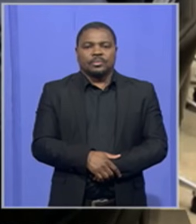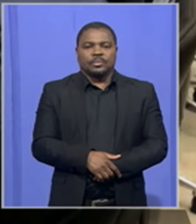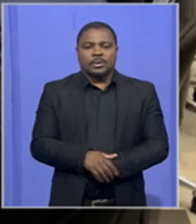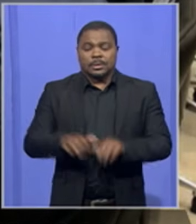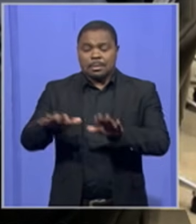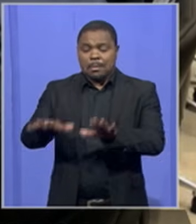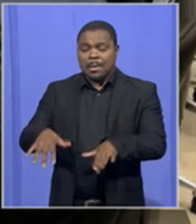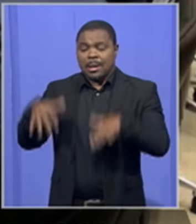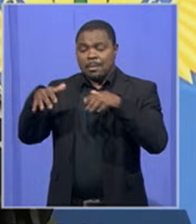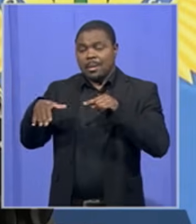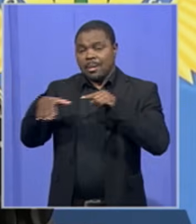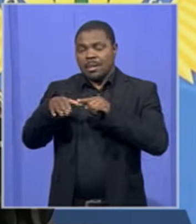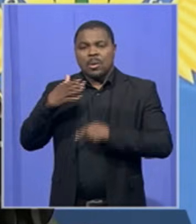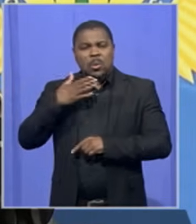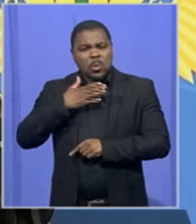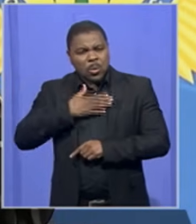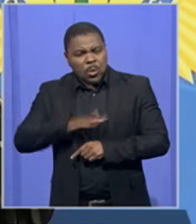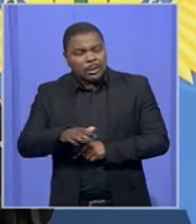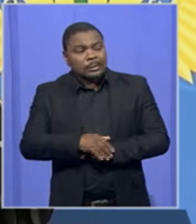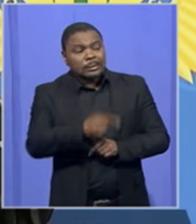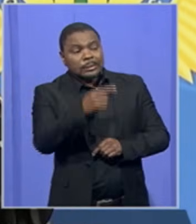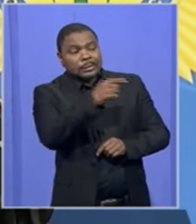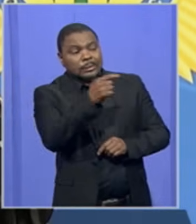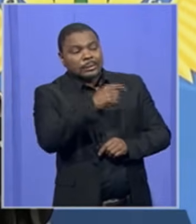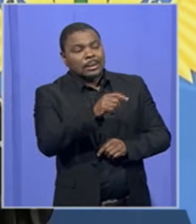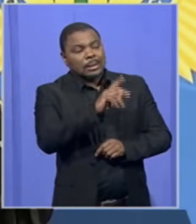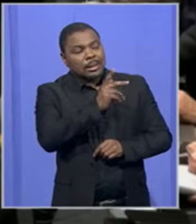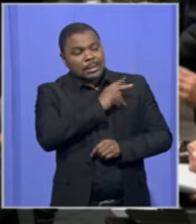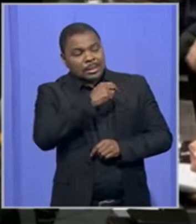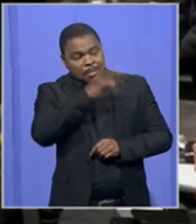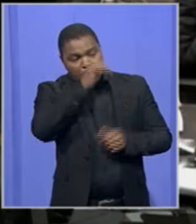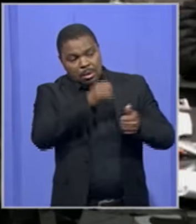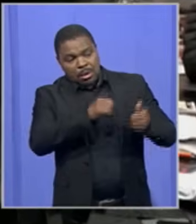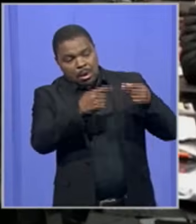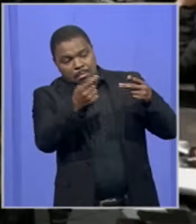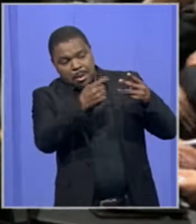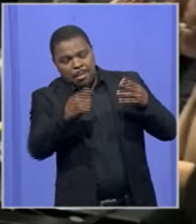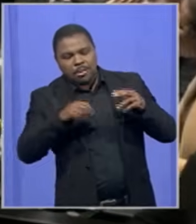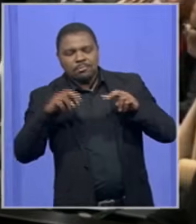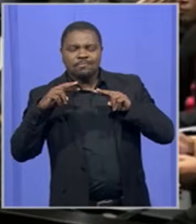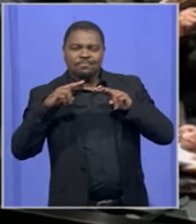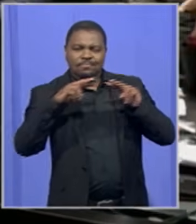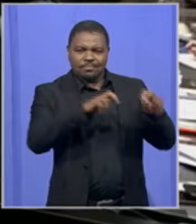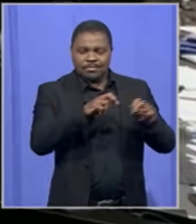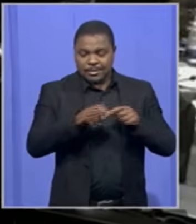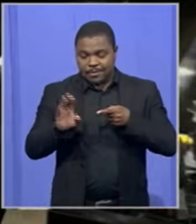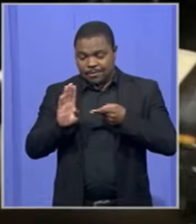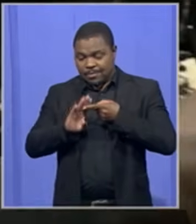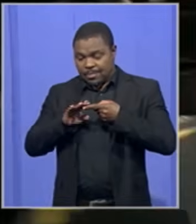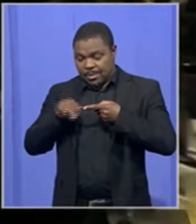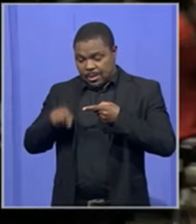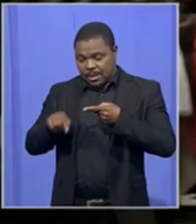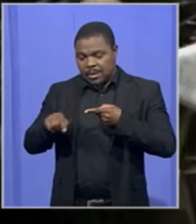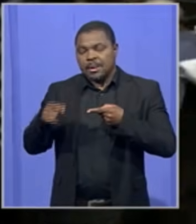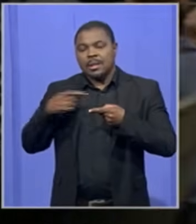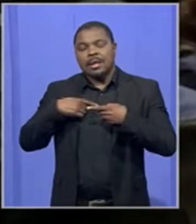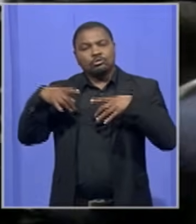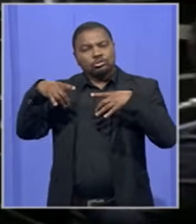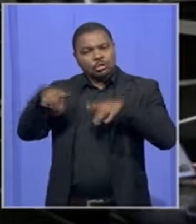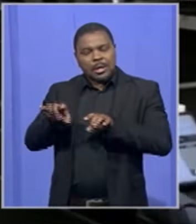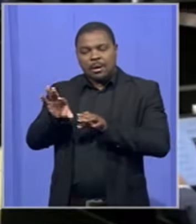Parlamente e batla go mekamekana le ditatofatso tse di tlhagisitsweng ke Mkhwanazi. Taelo ya yone ya ntlha e ne le go tlhopha monastilo wa komiti ya